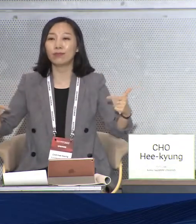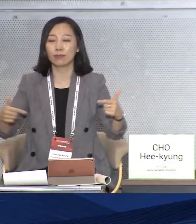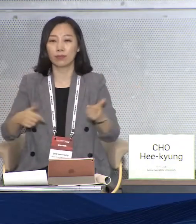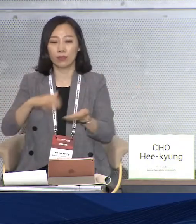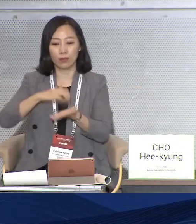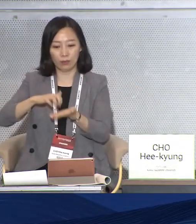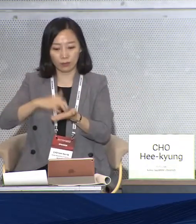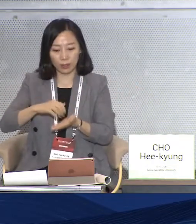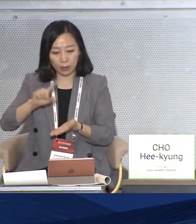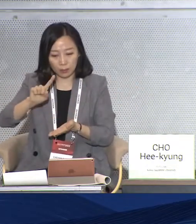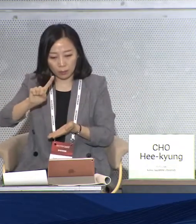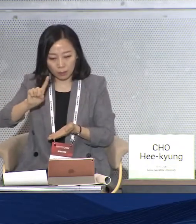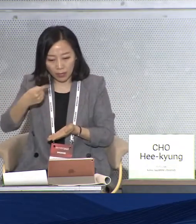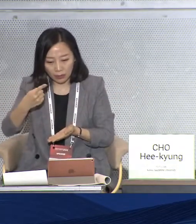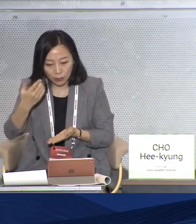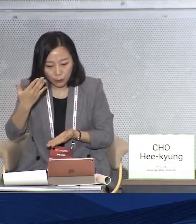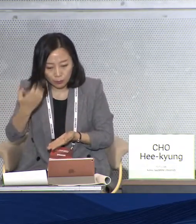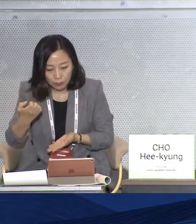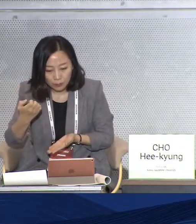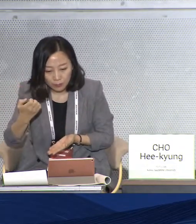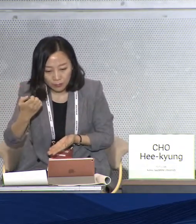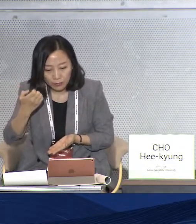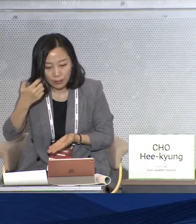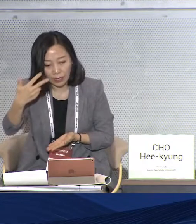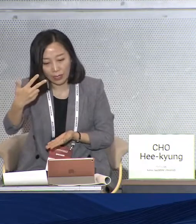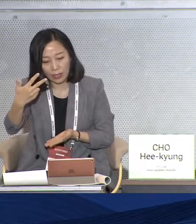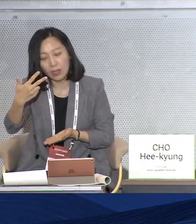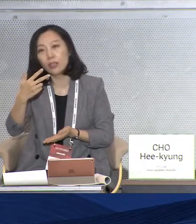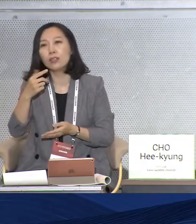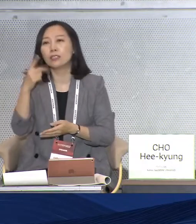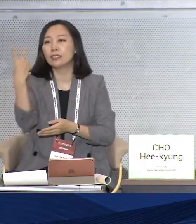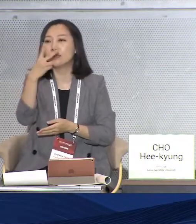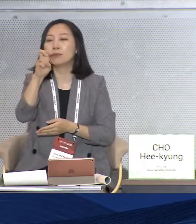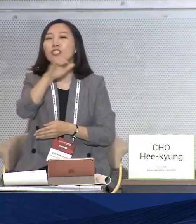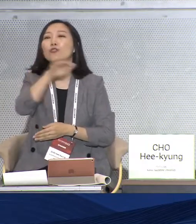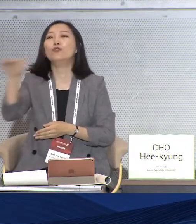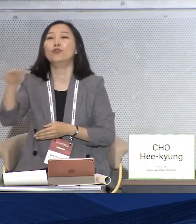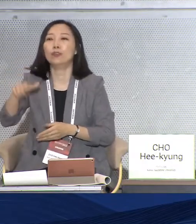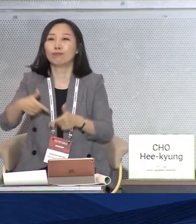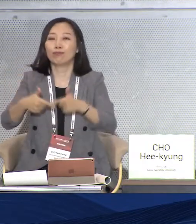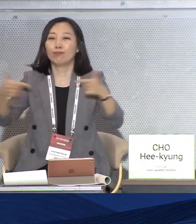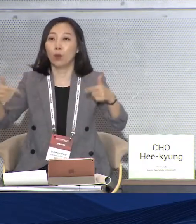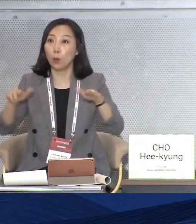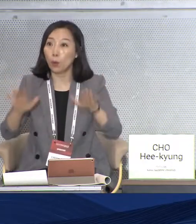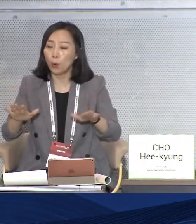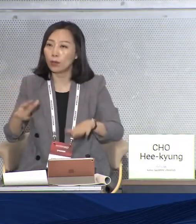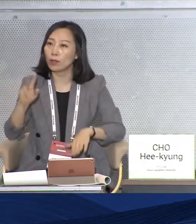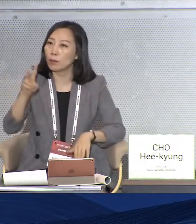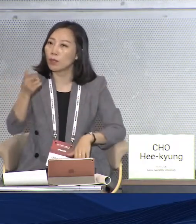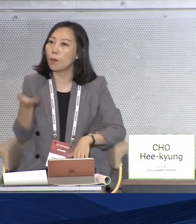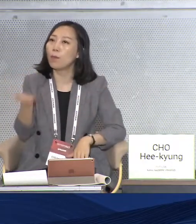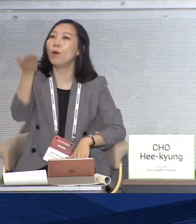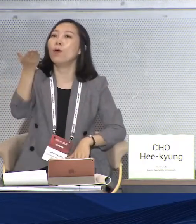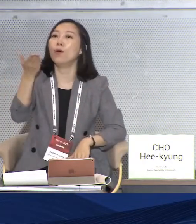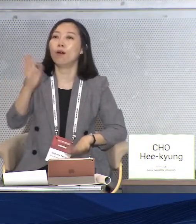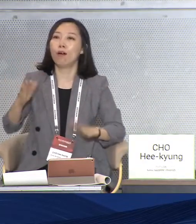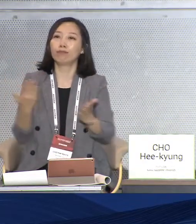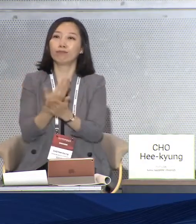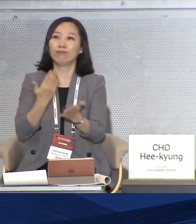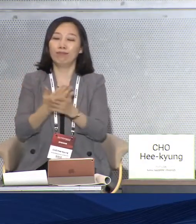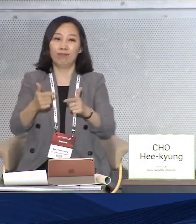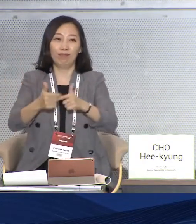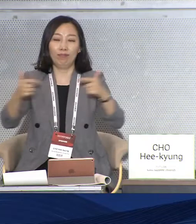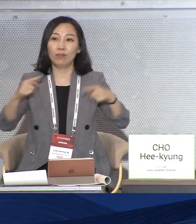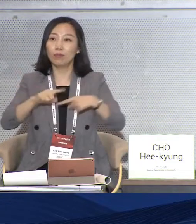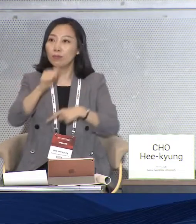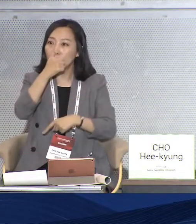the first sign language center opened in Jeju Island, and now we have, as of 2020, we